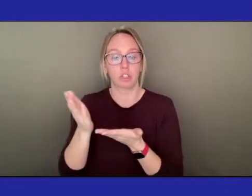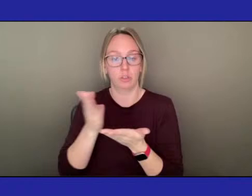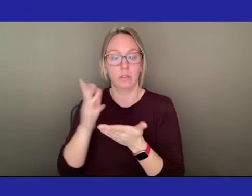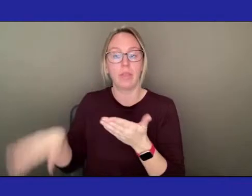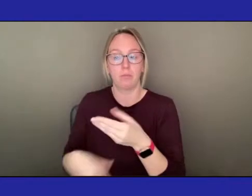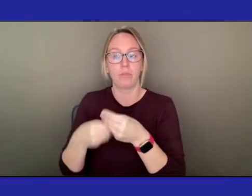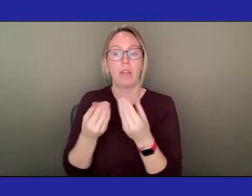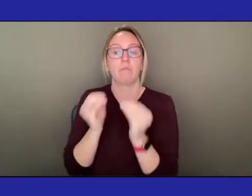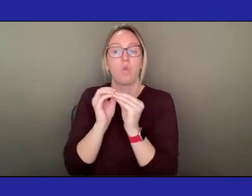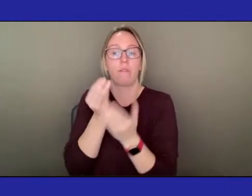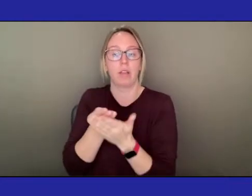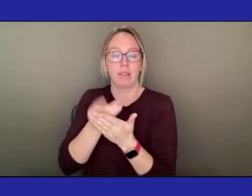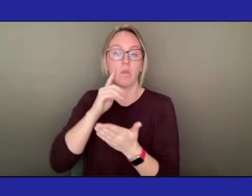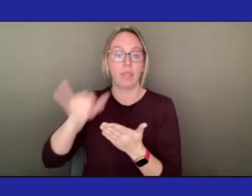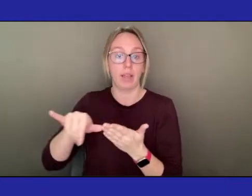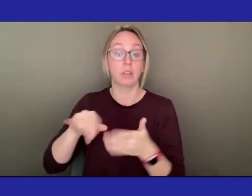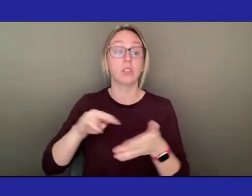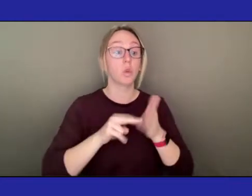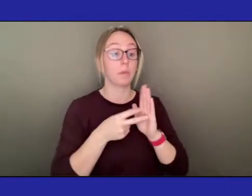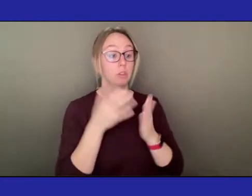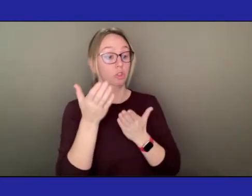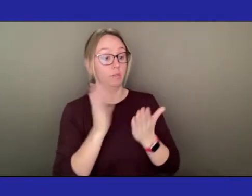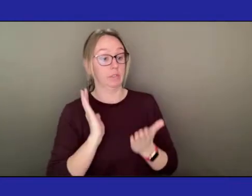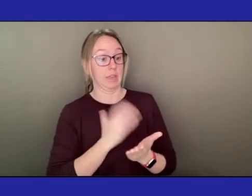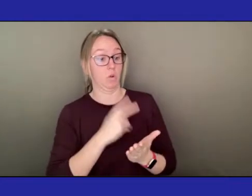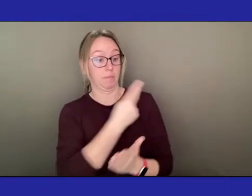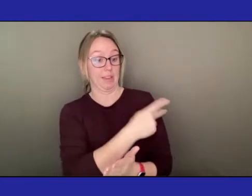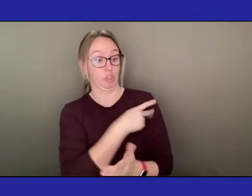the services to our patients under these initiatives I mentioned